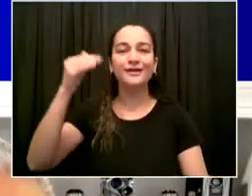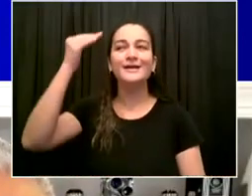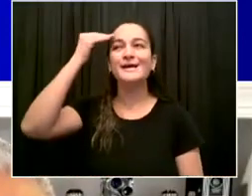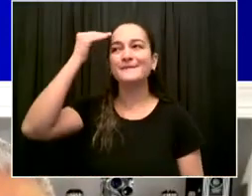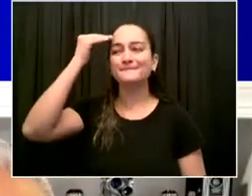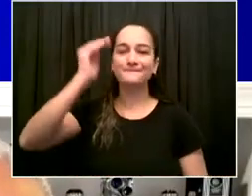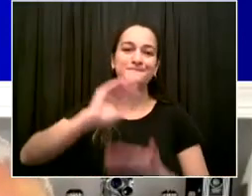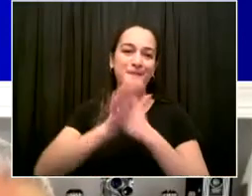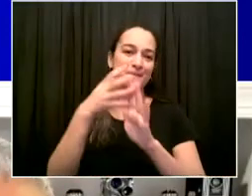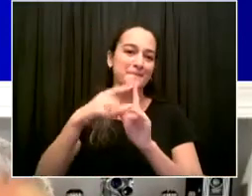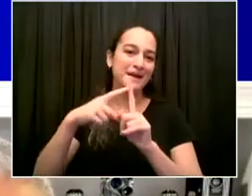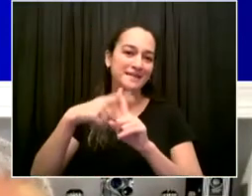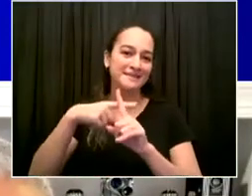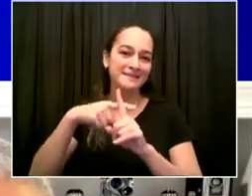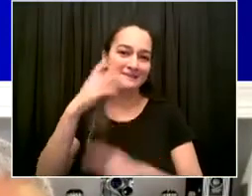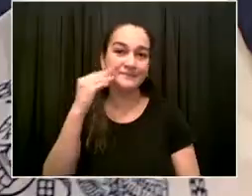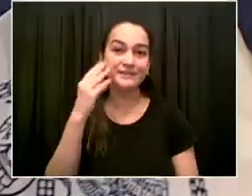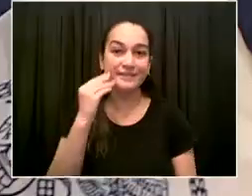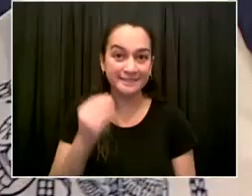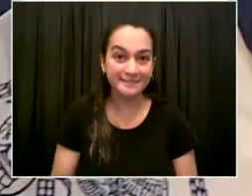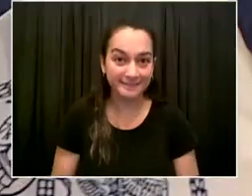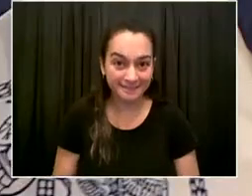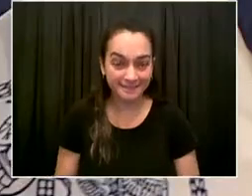so much for all you do, and thank you for joining us today.